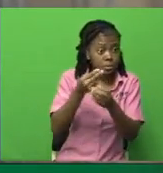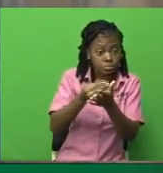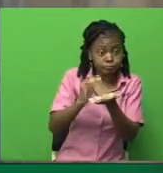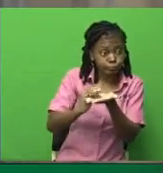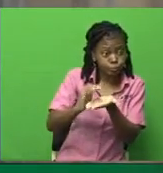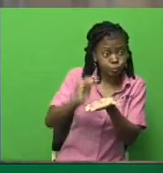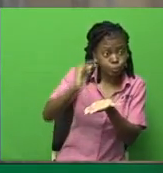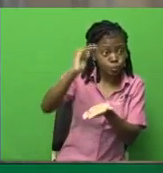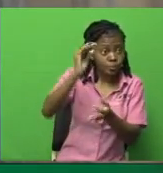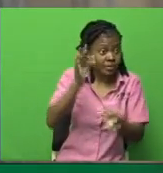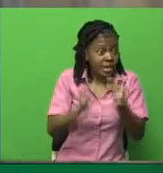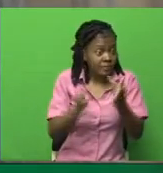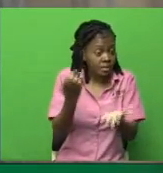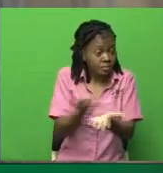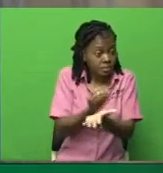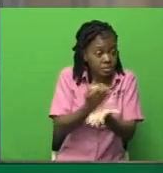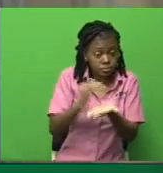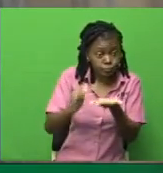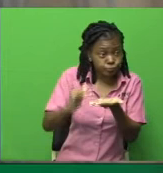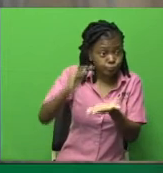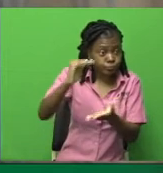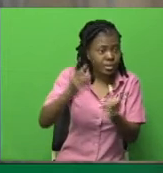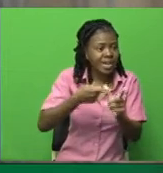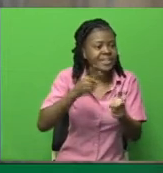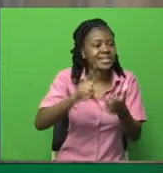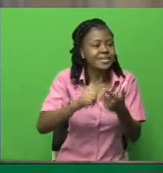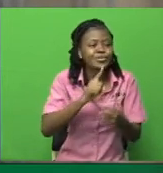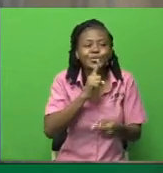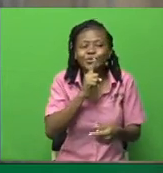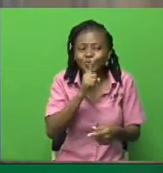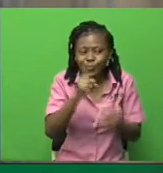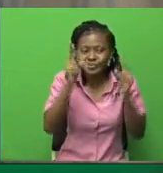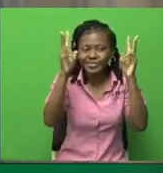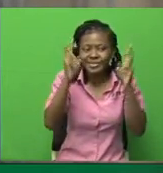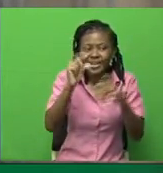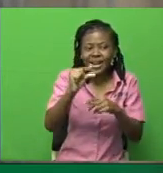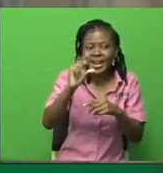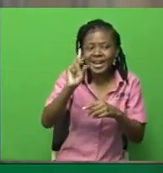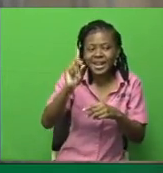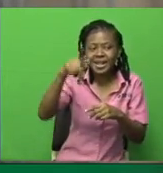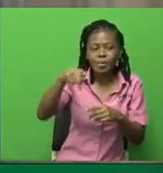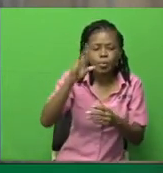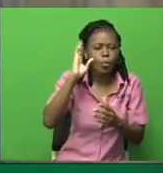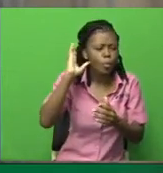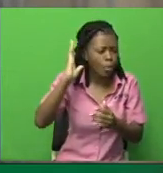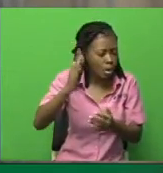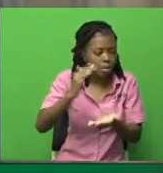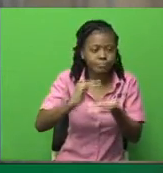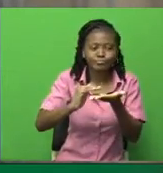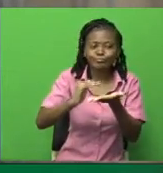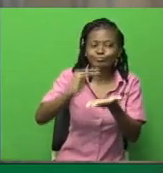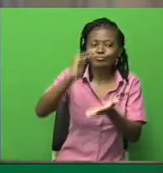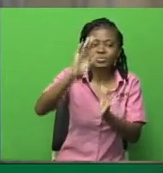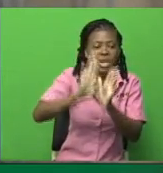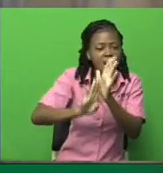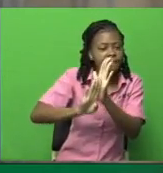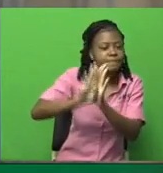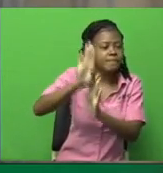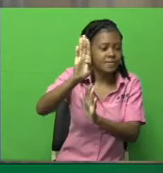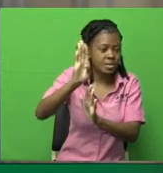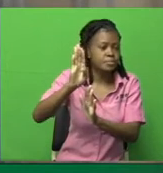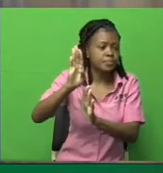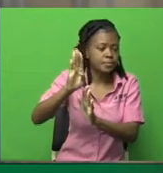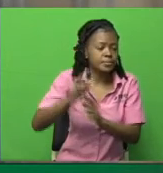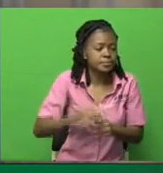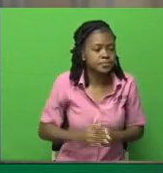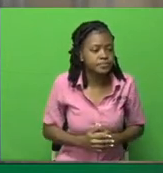then your GDP real GDP increases GDP as I mentioned about nominal before you can report it